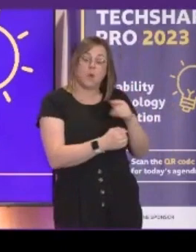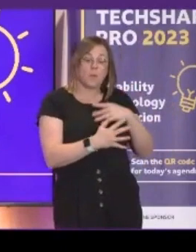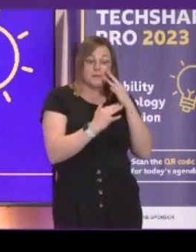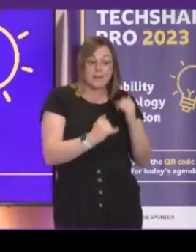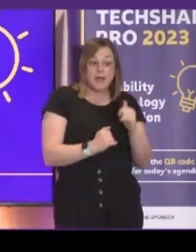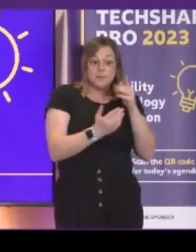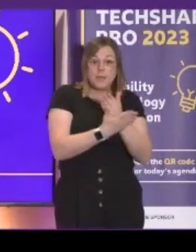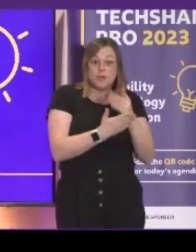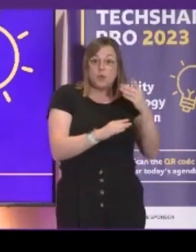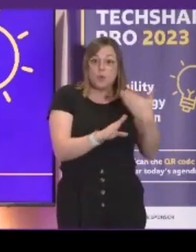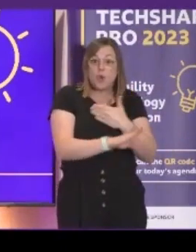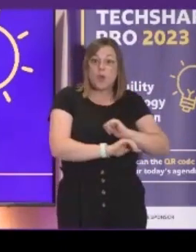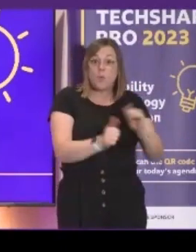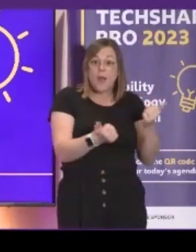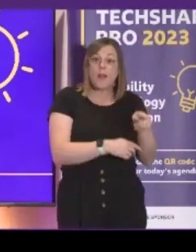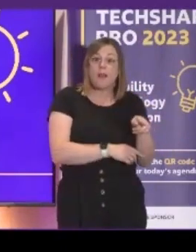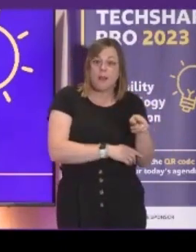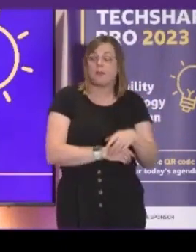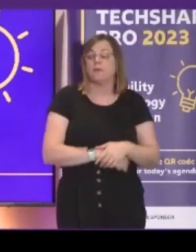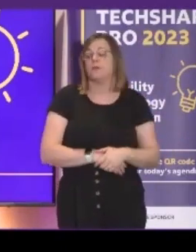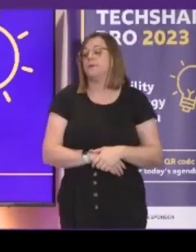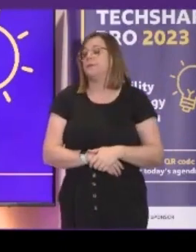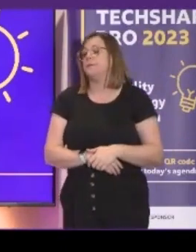make sure that it's working as it should.